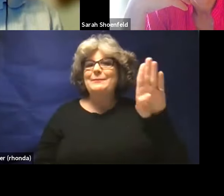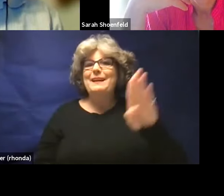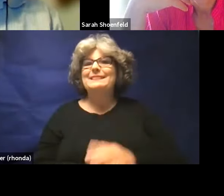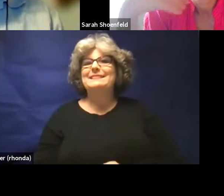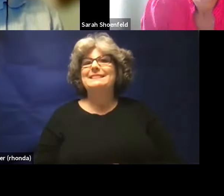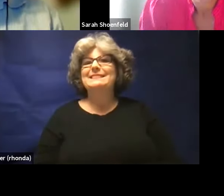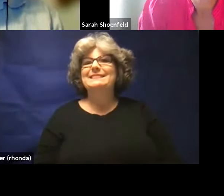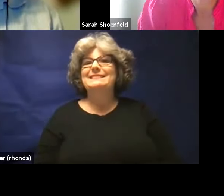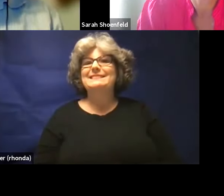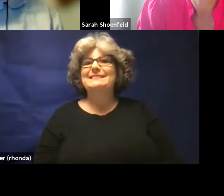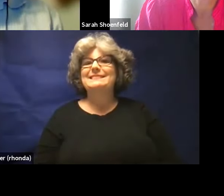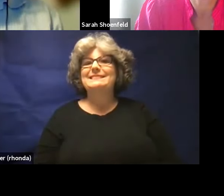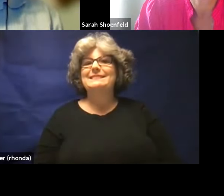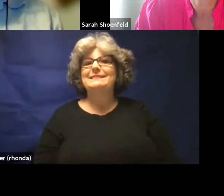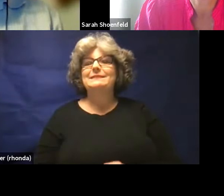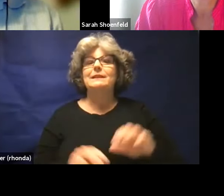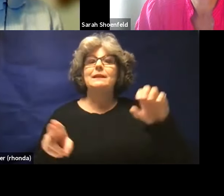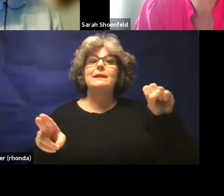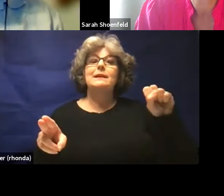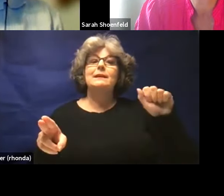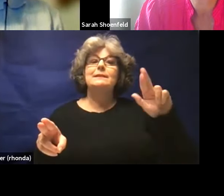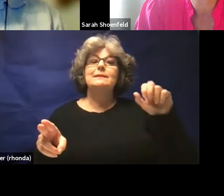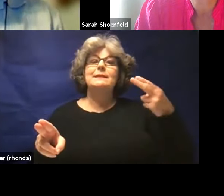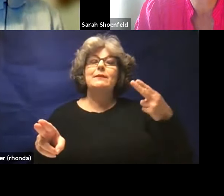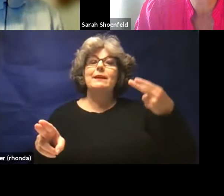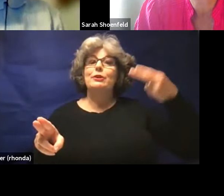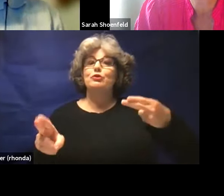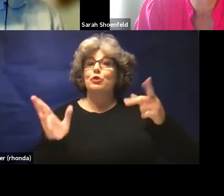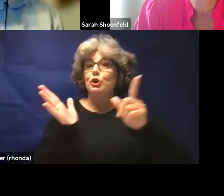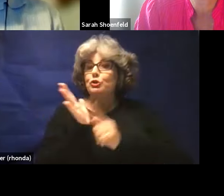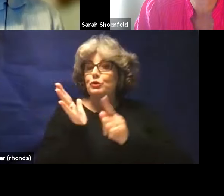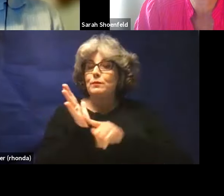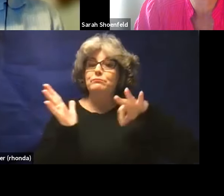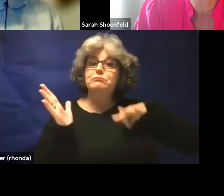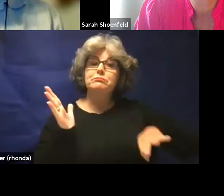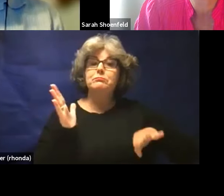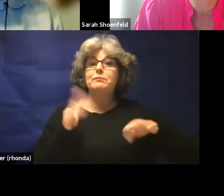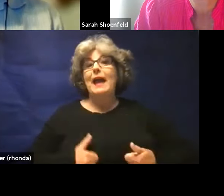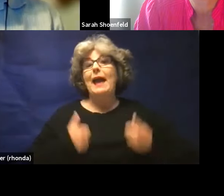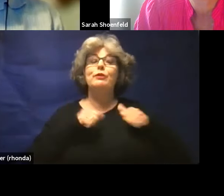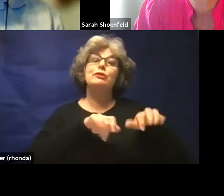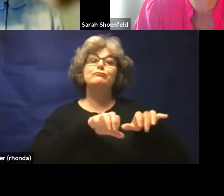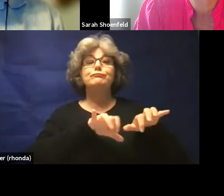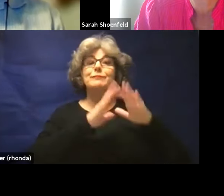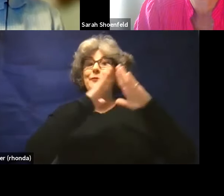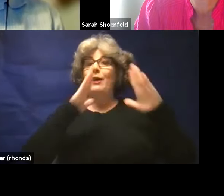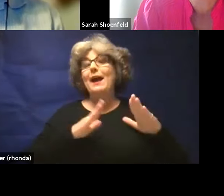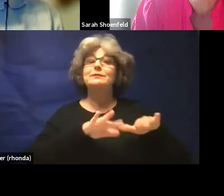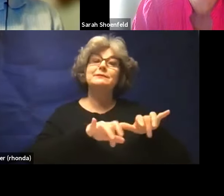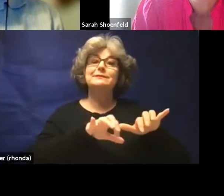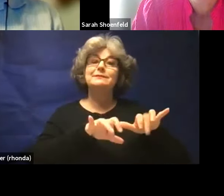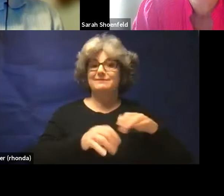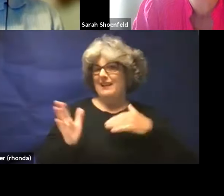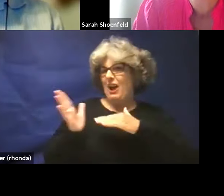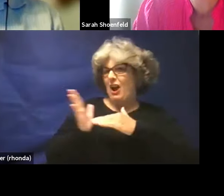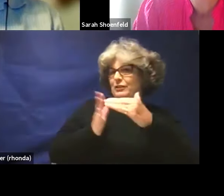with a library card. Yeah, even there, the historic newspaper databases can be useful. Just plug in the address of your house and I do that a